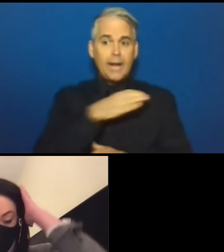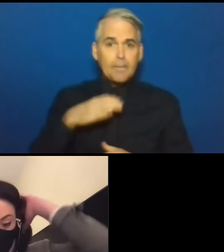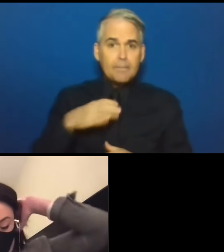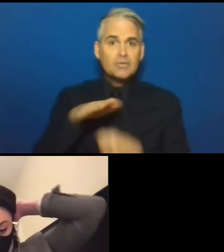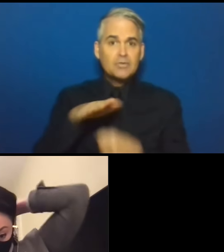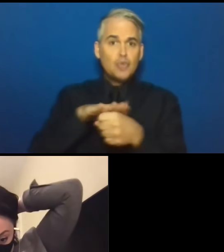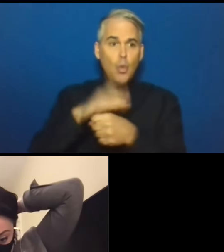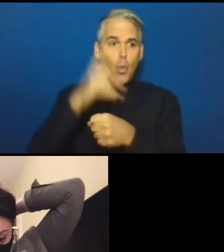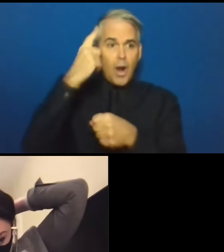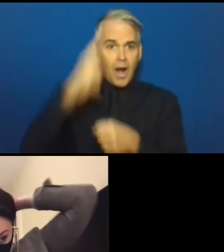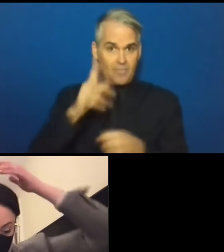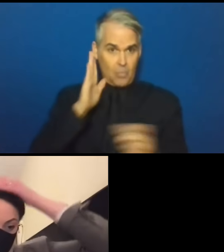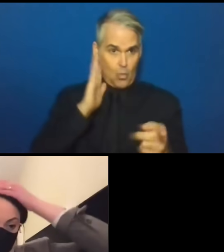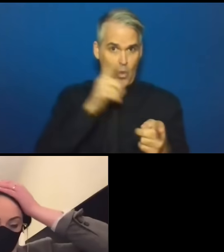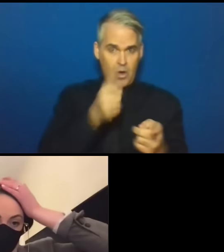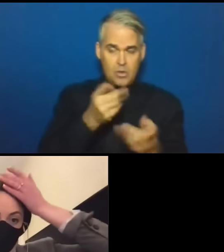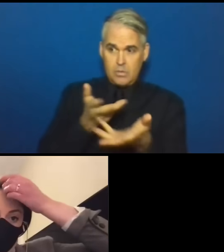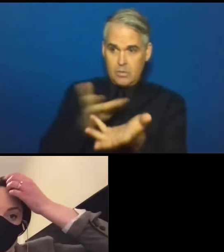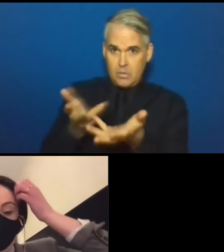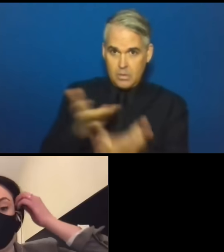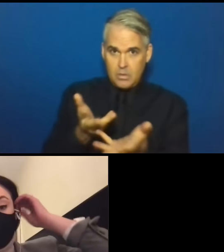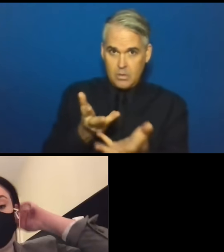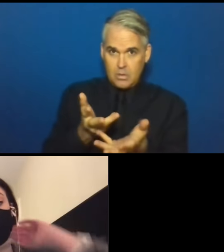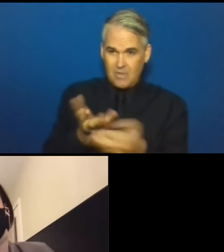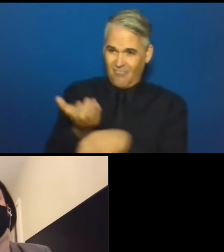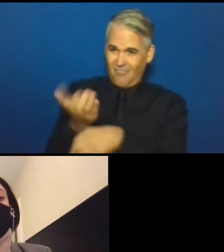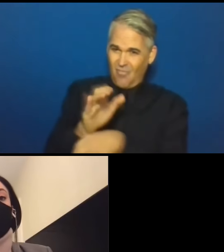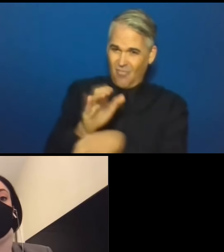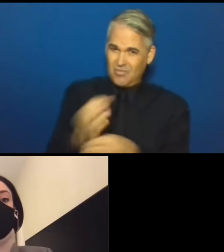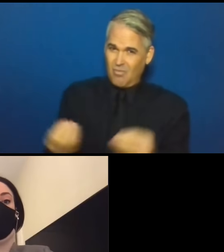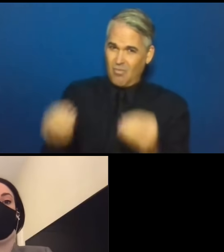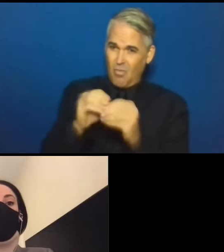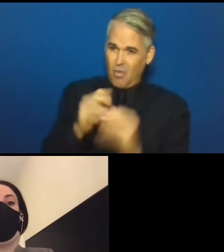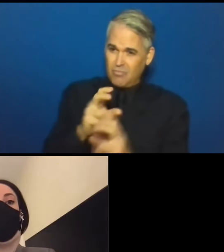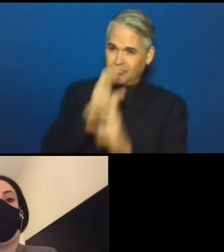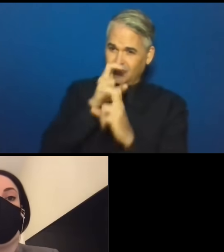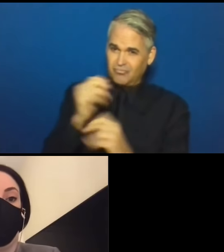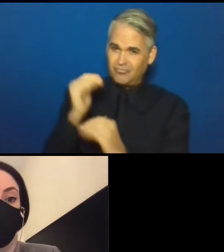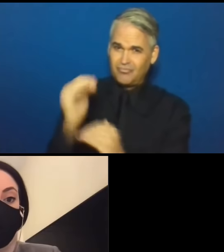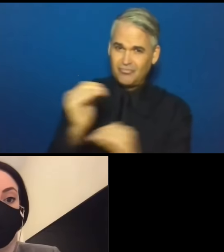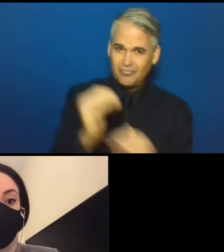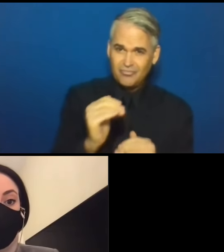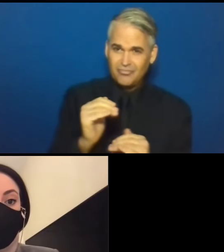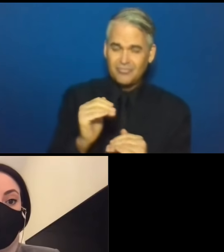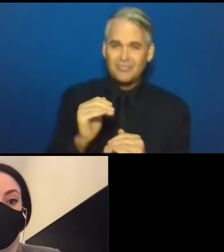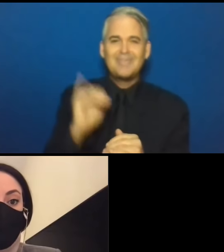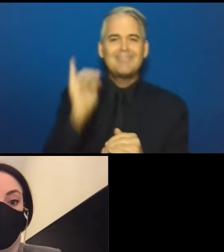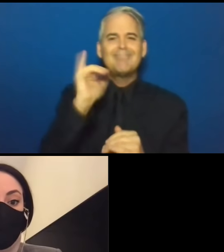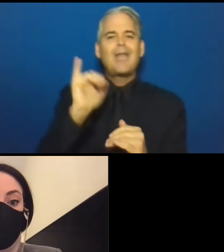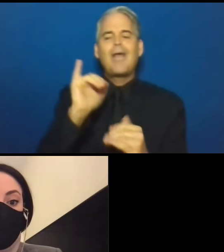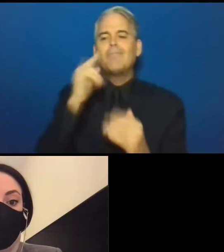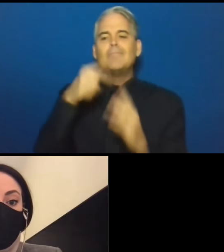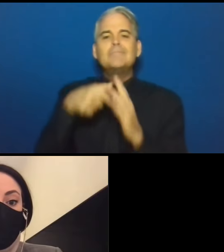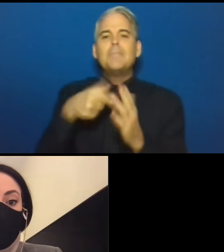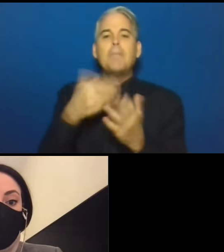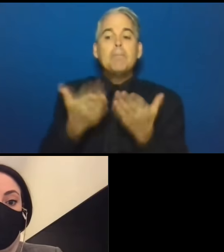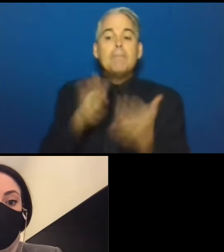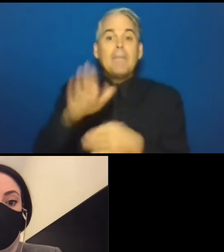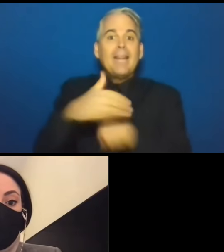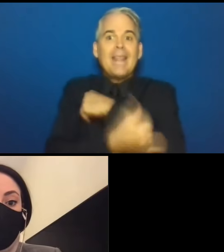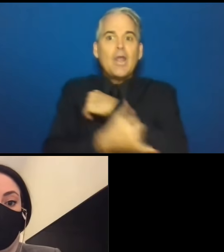enact tighter restrictions that are more specifically targeted to those areas, for example, indoor dining in certain counties?